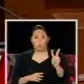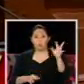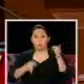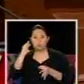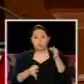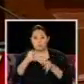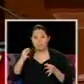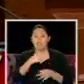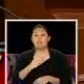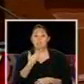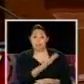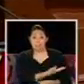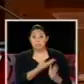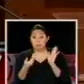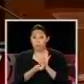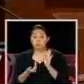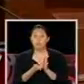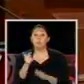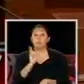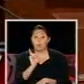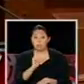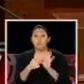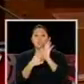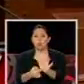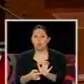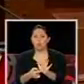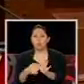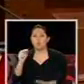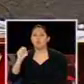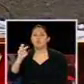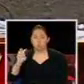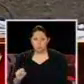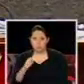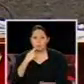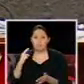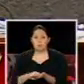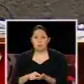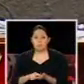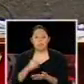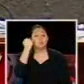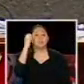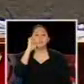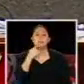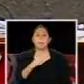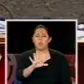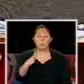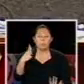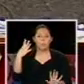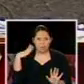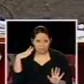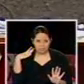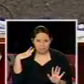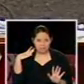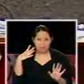to the court that there are news reports, Your Honor, for the two other justices. Wait a minute. There is no indication